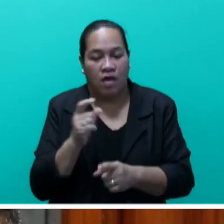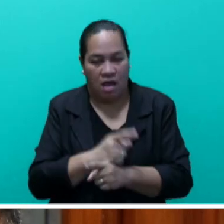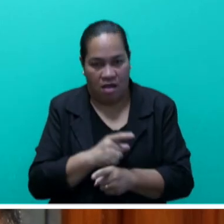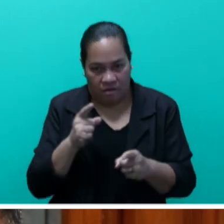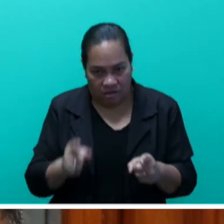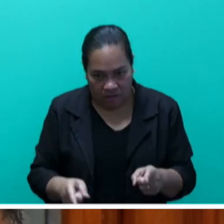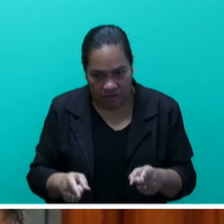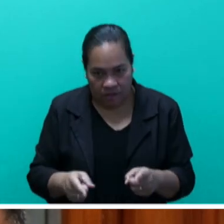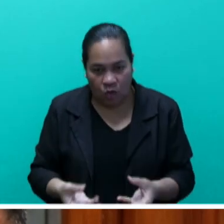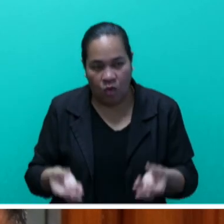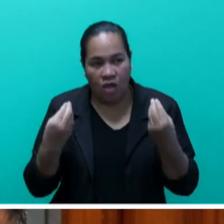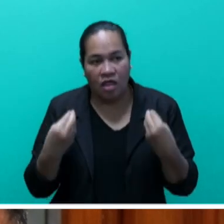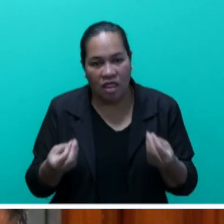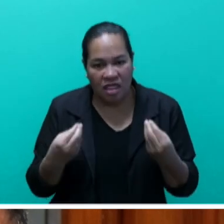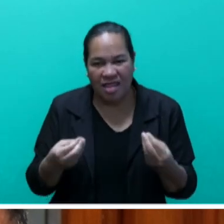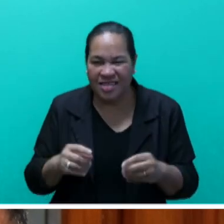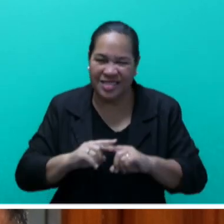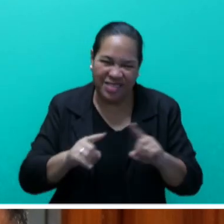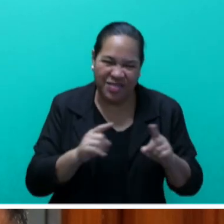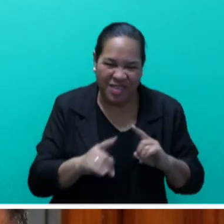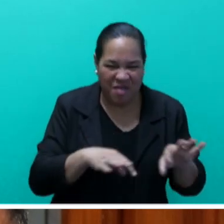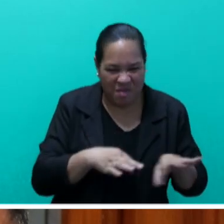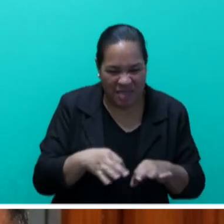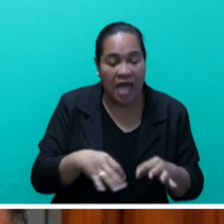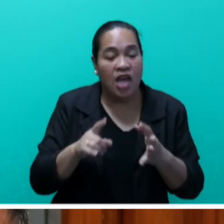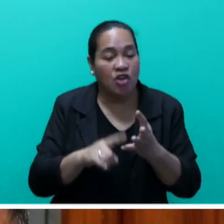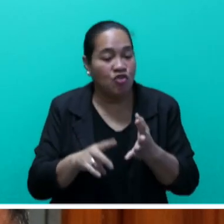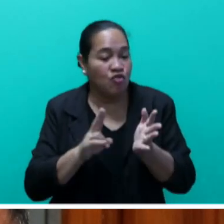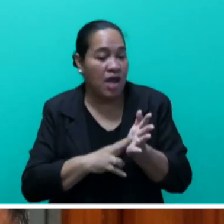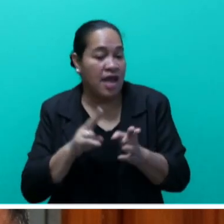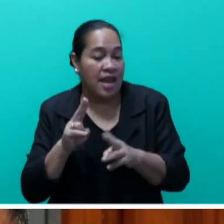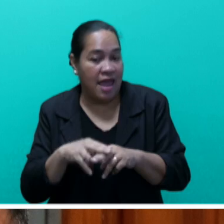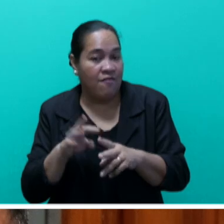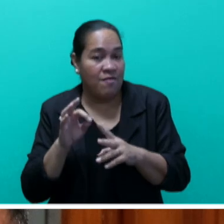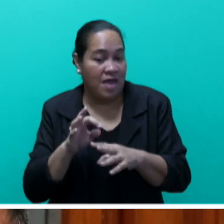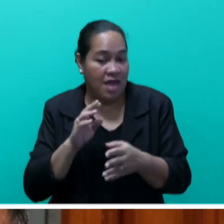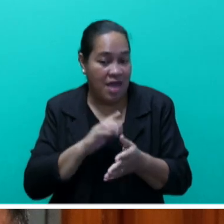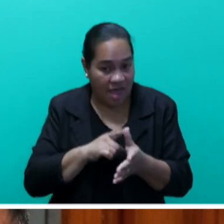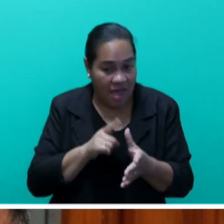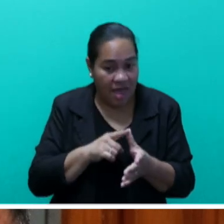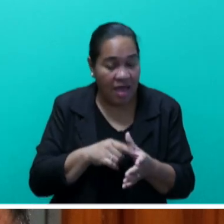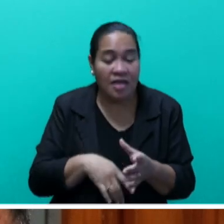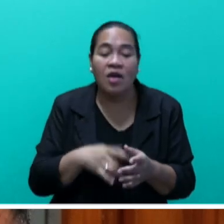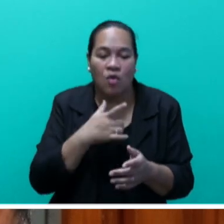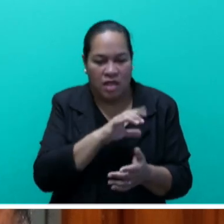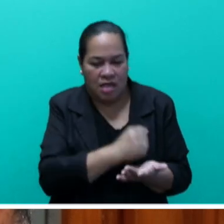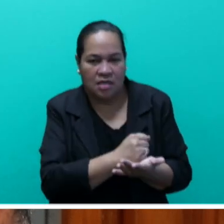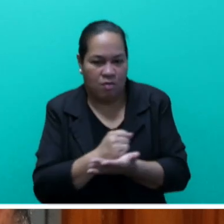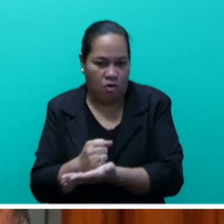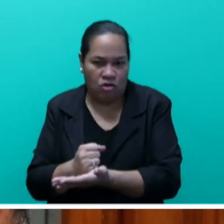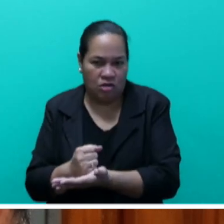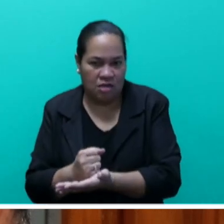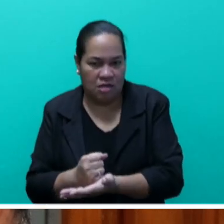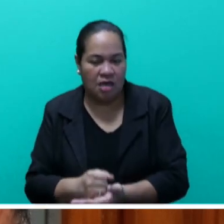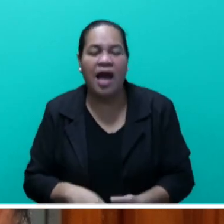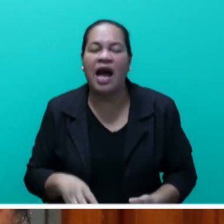through the GovForest initiative, and UNFPA through the exemplary support in the Northern Division are but a